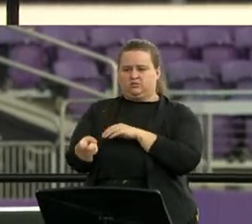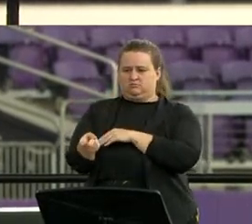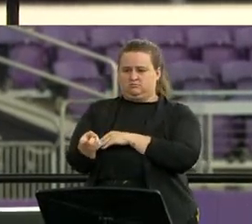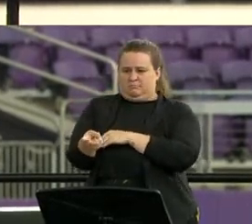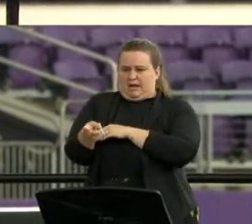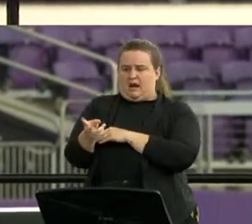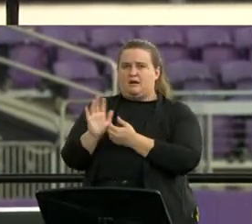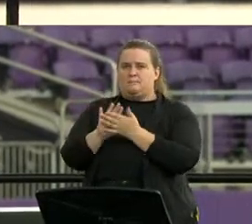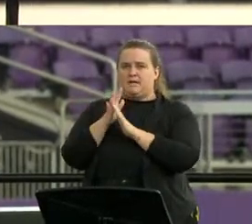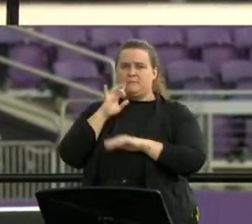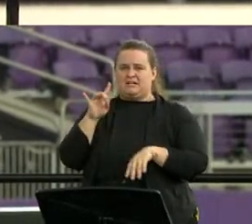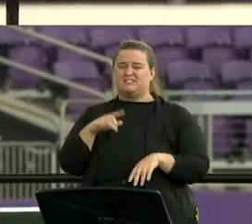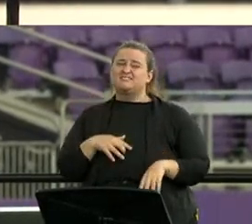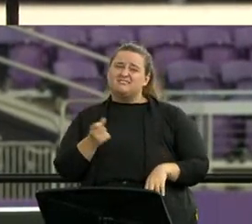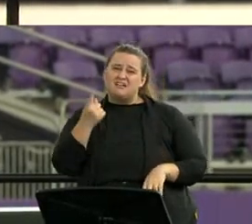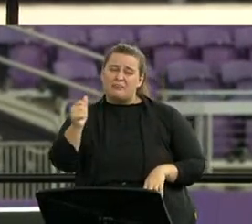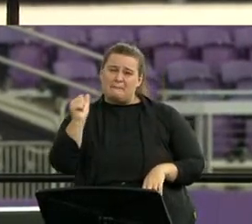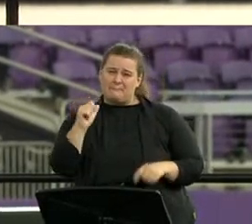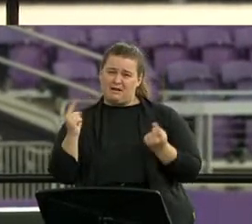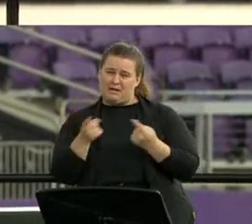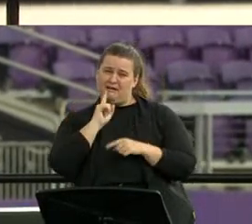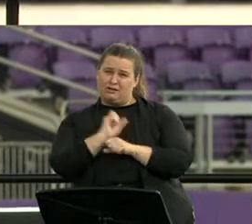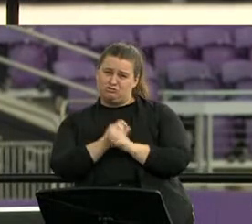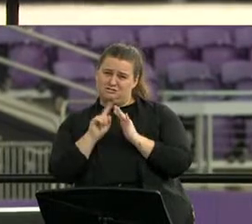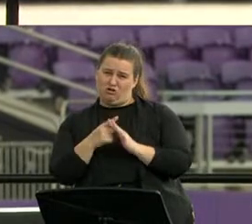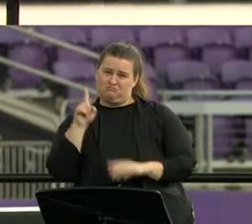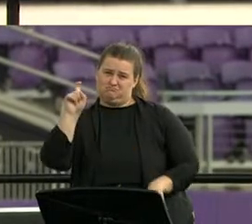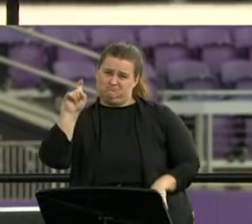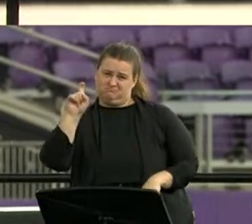Does the back pain really start that early?